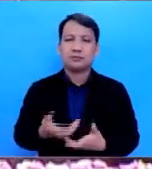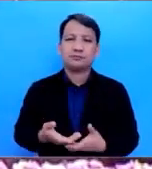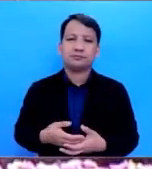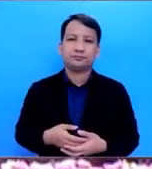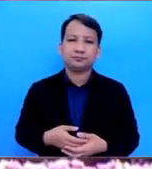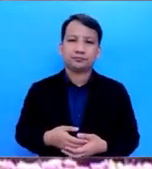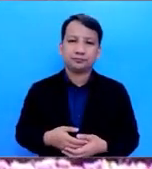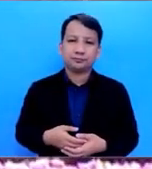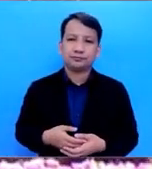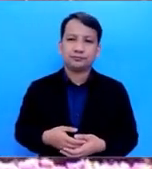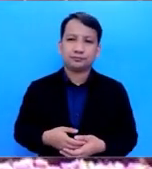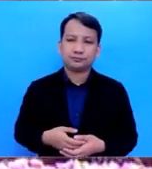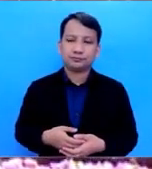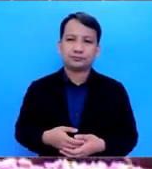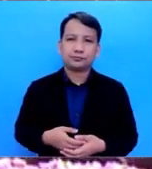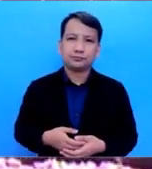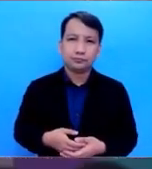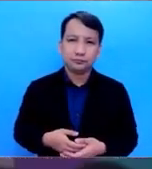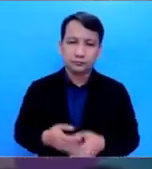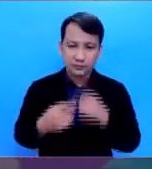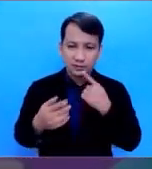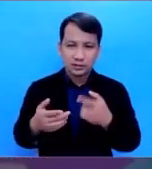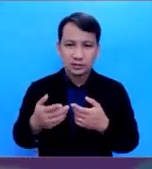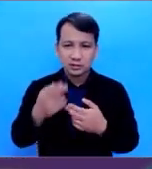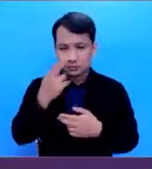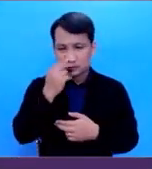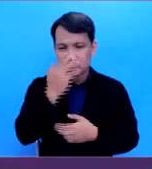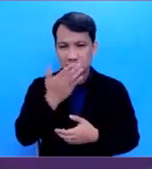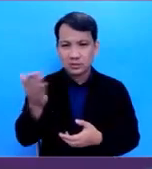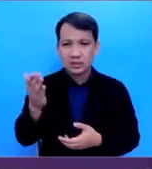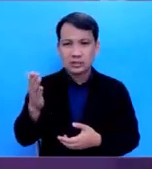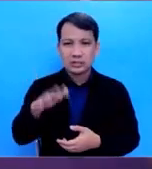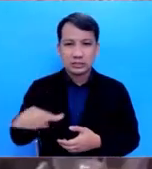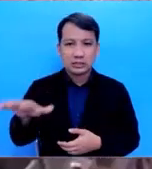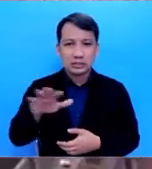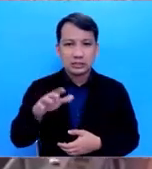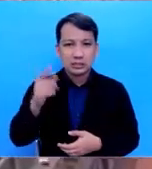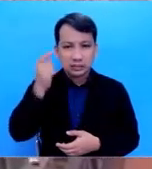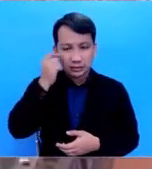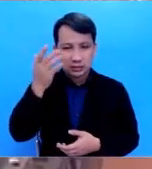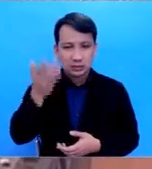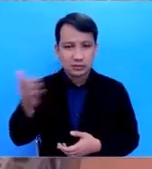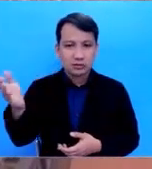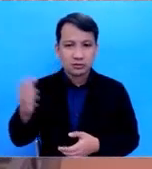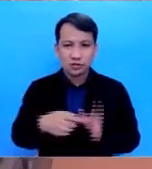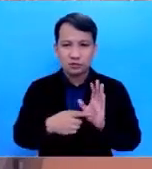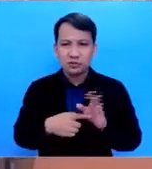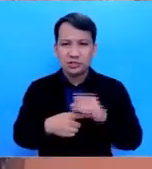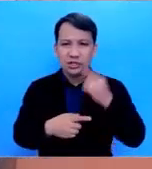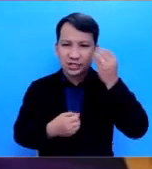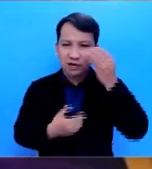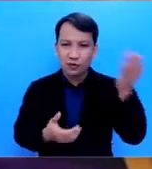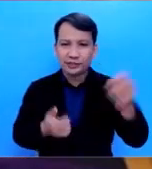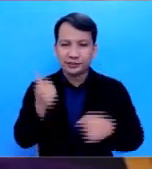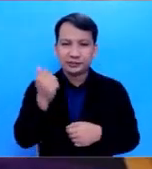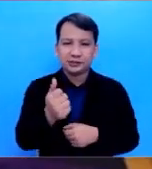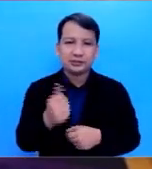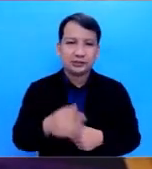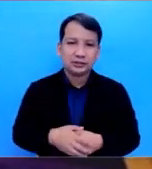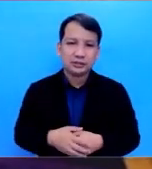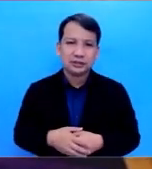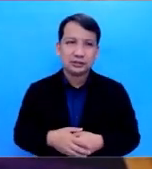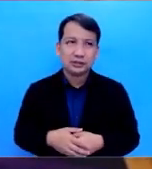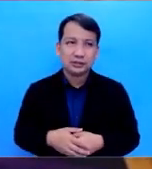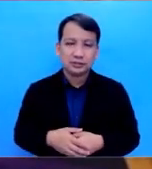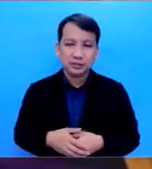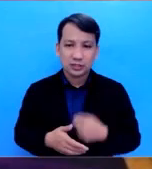Sa kanyang commencement speech, palabirong Taylor Swift ang nagsalita. I'm 90% sure the main reason I'm here is